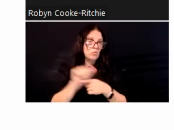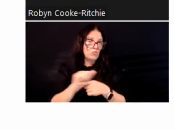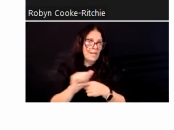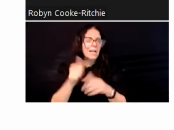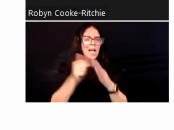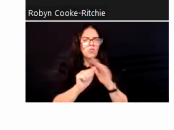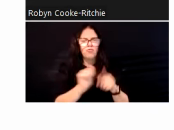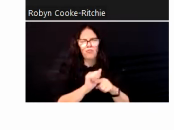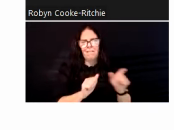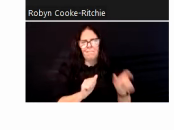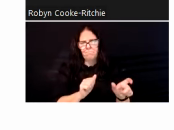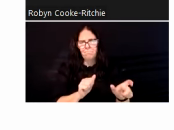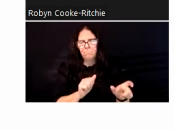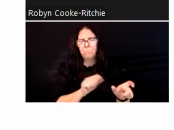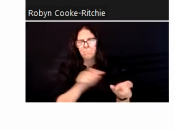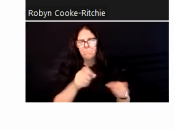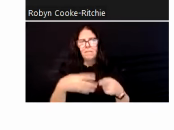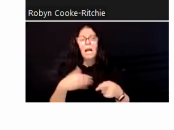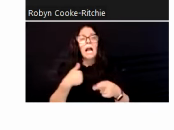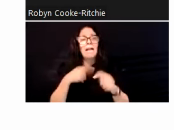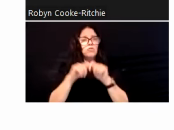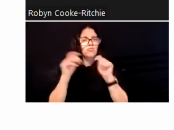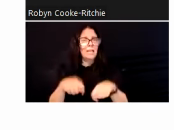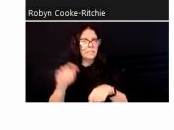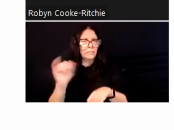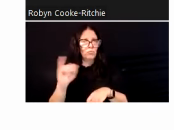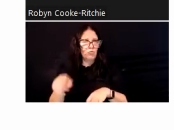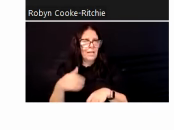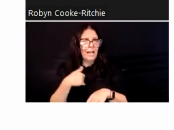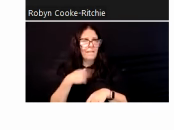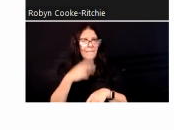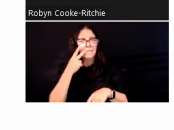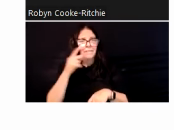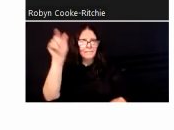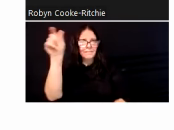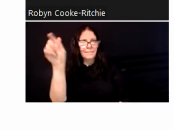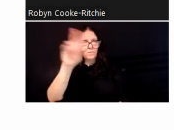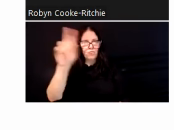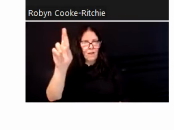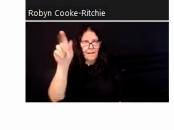And you can also see it does have a transcript with it if you look on the top right of that screenshot.